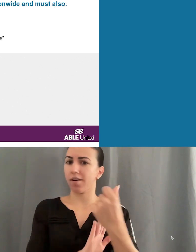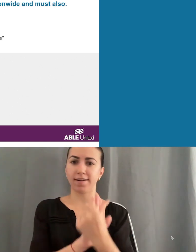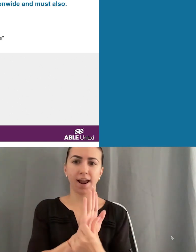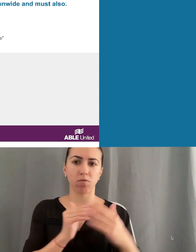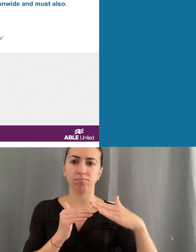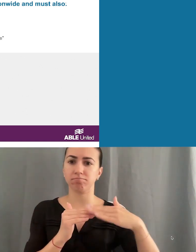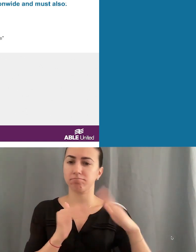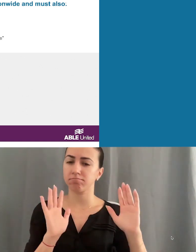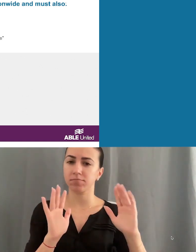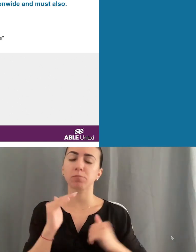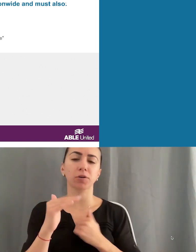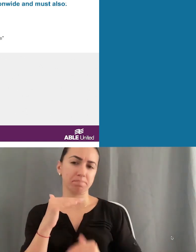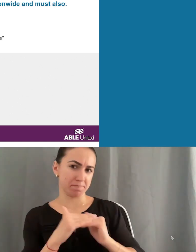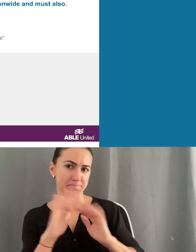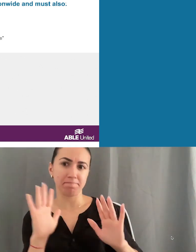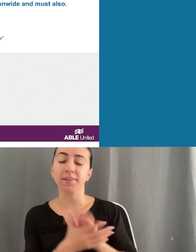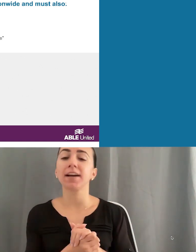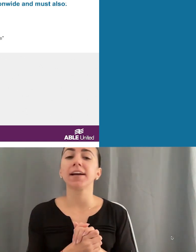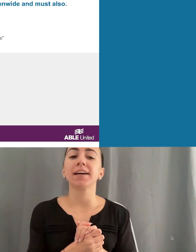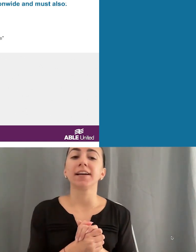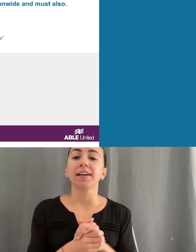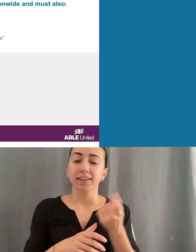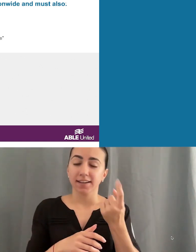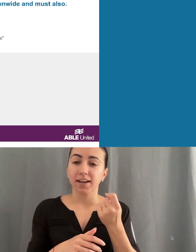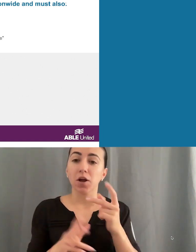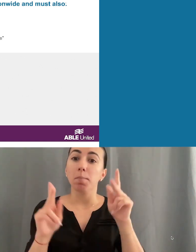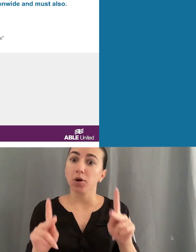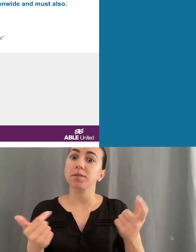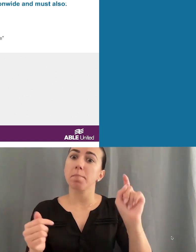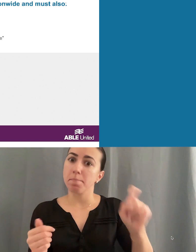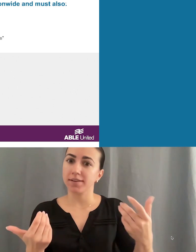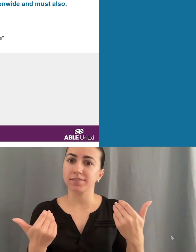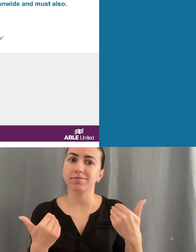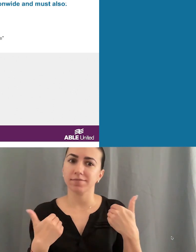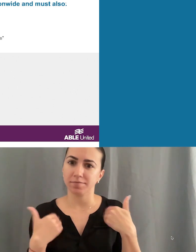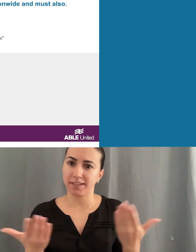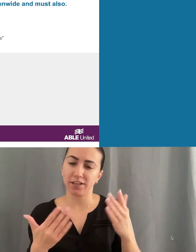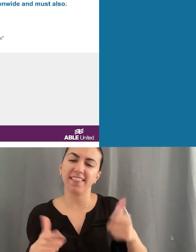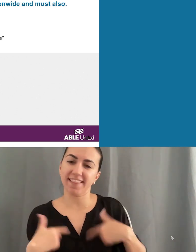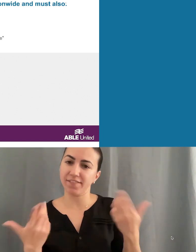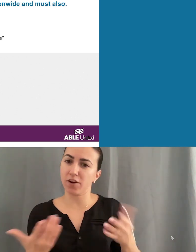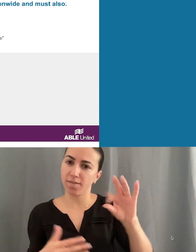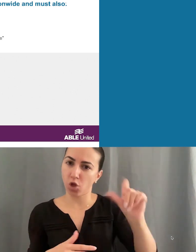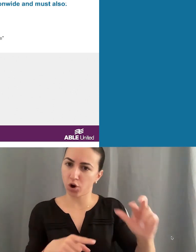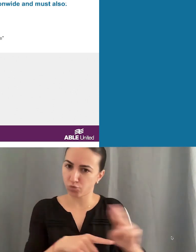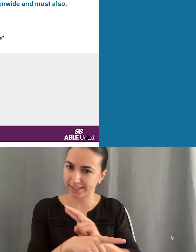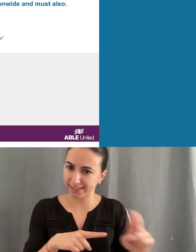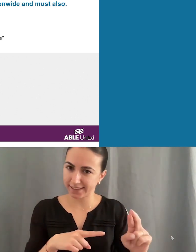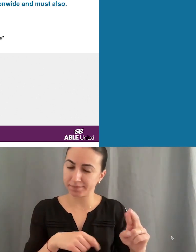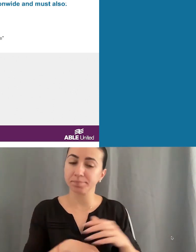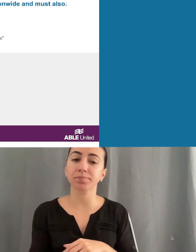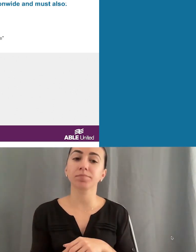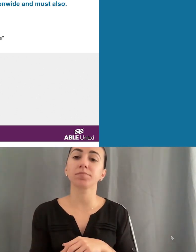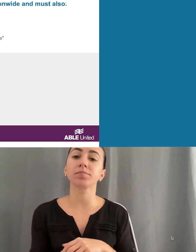one per person. And who is eligible? One is the individual has to be a Florida resident at the time they apply. And